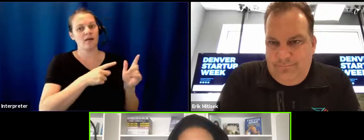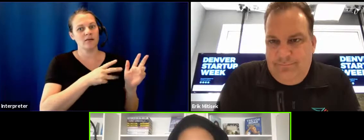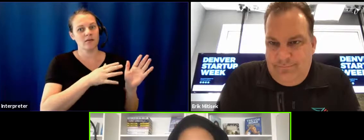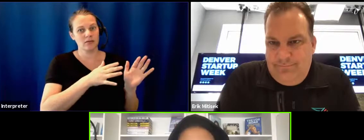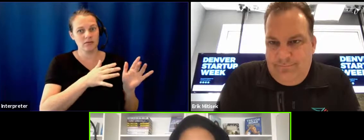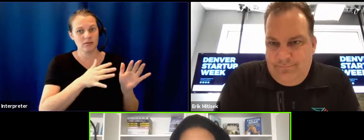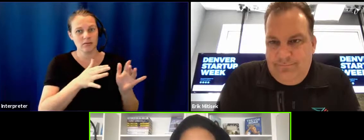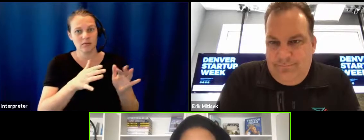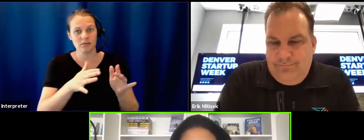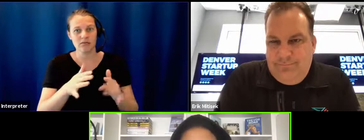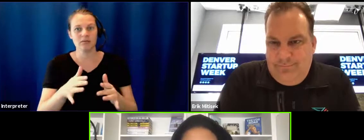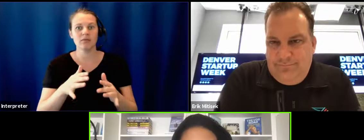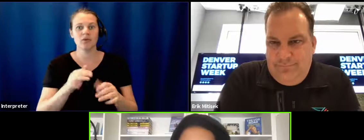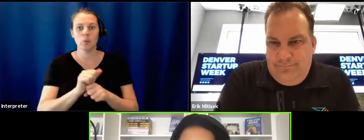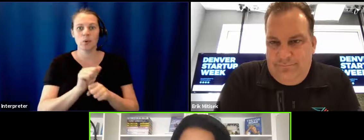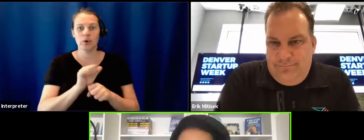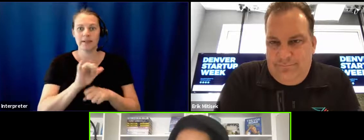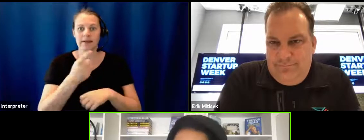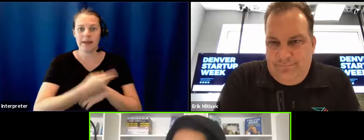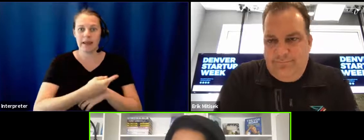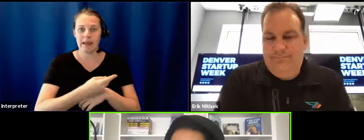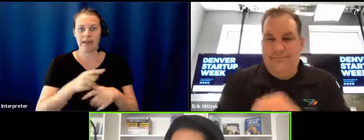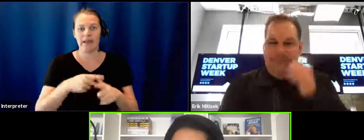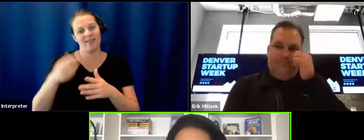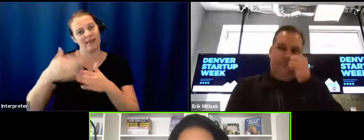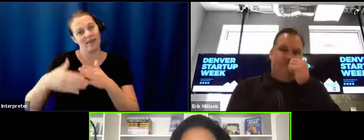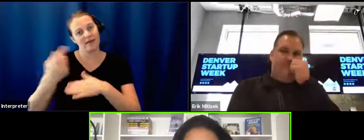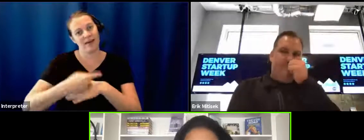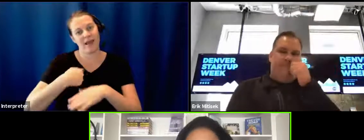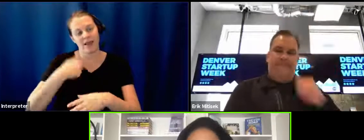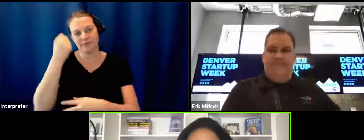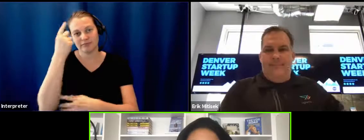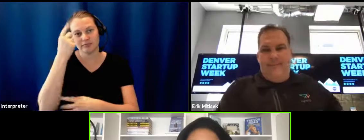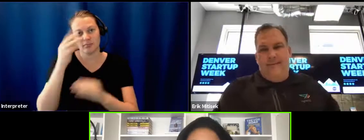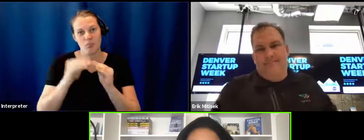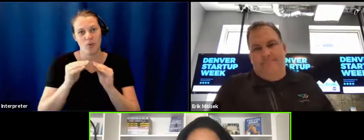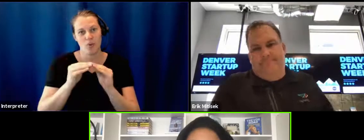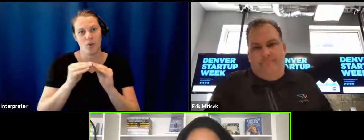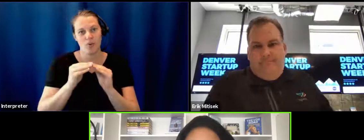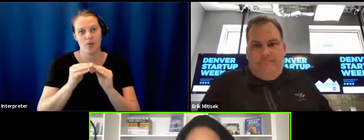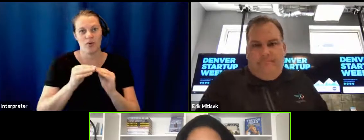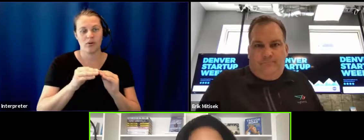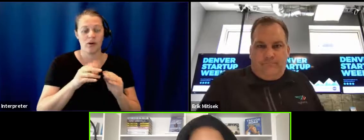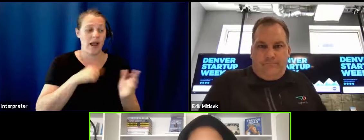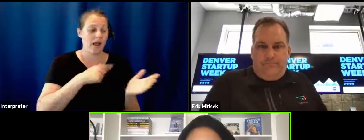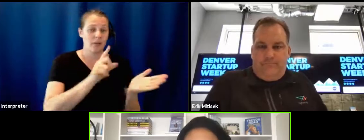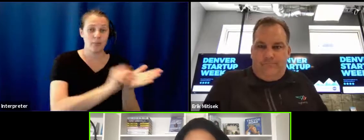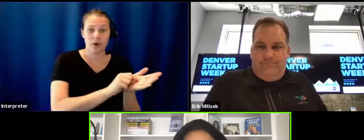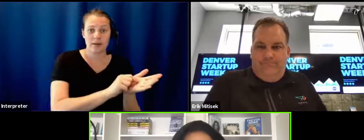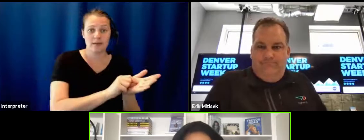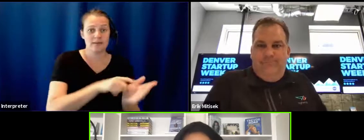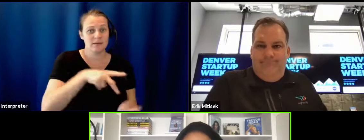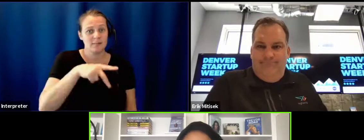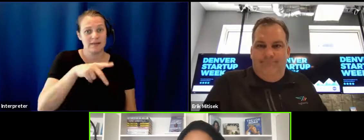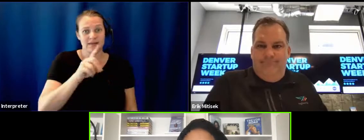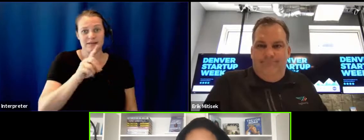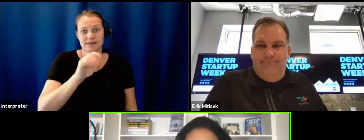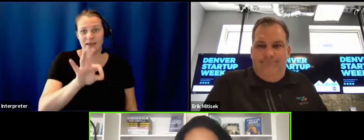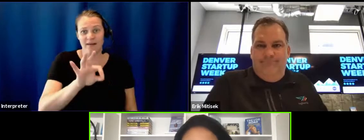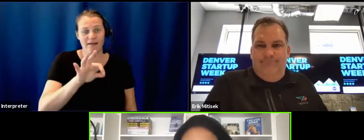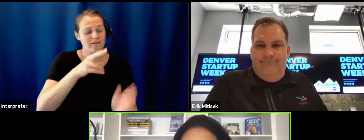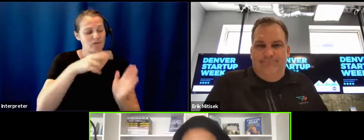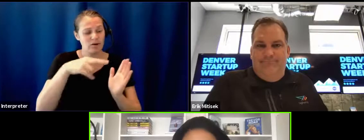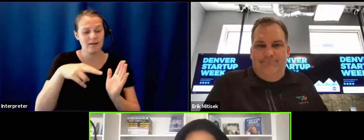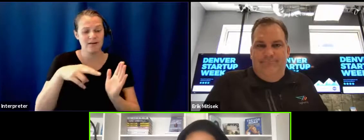stuff. And I print things out when I need to. I have PDFs going when I need to. You never get complacent. Never